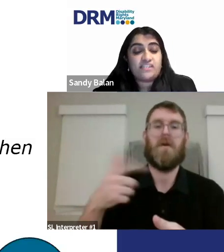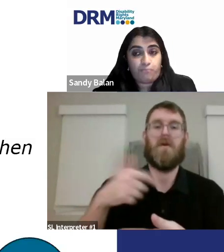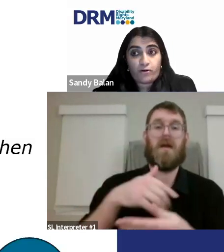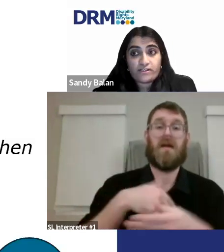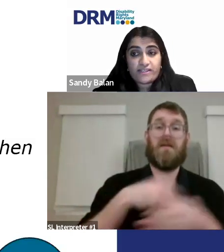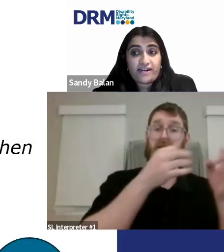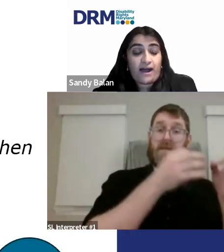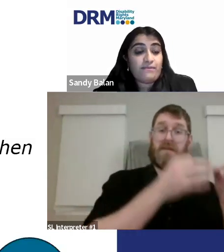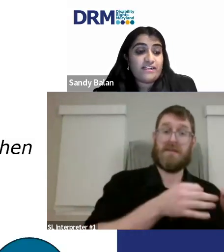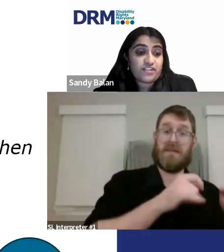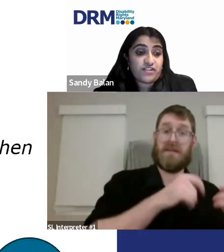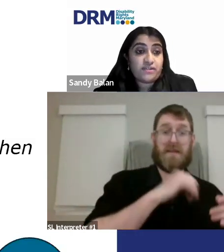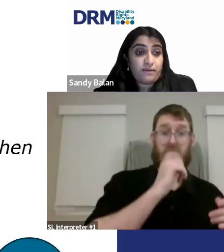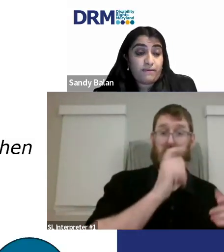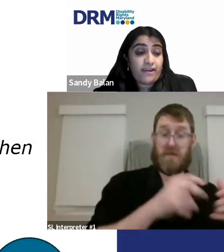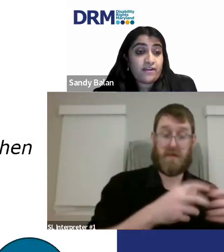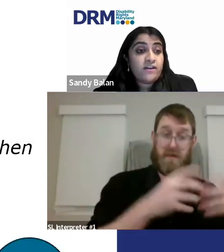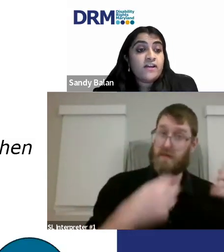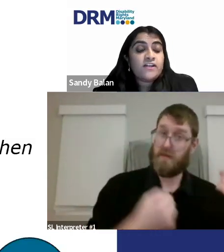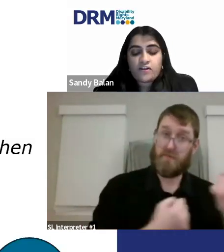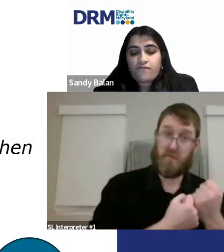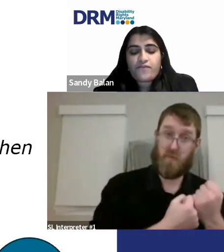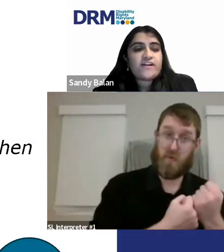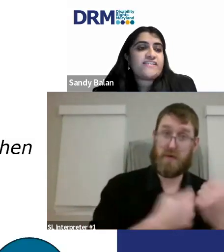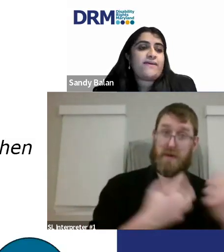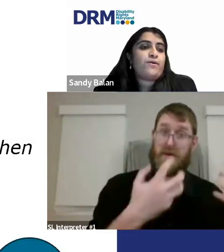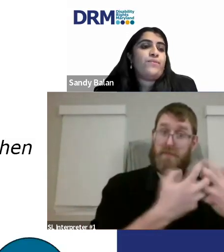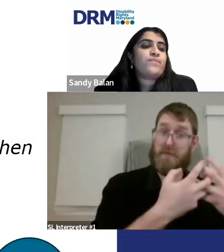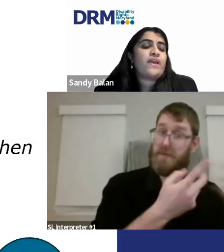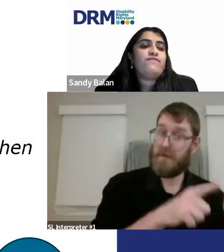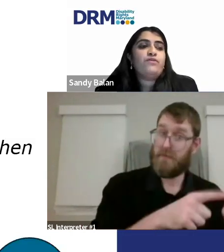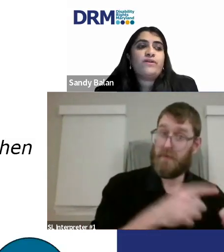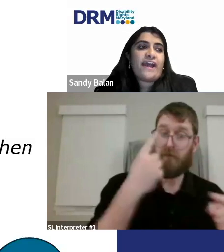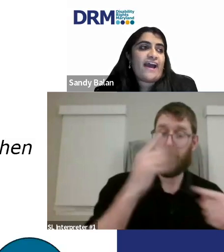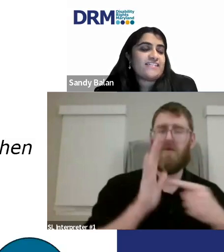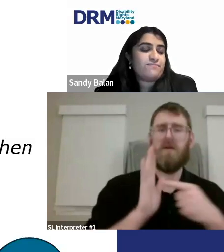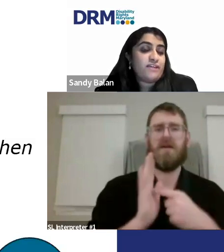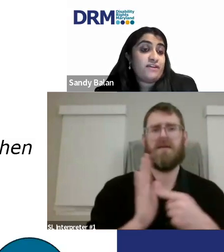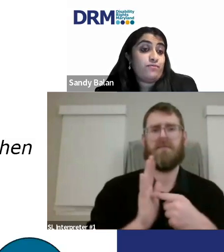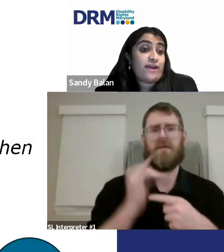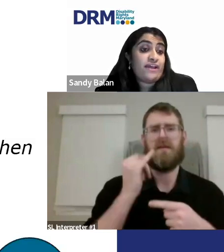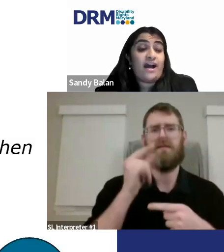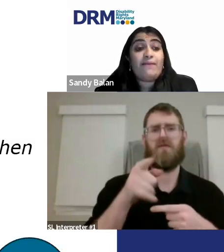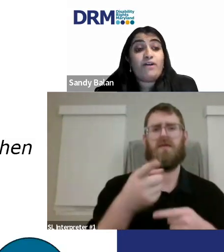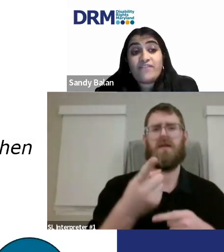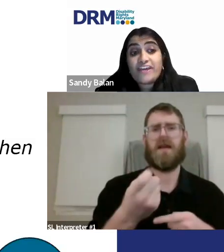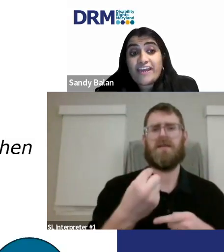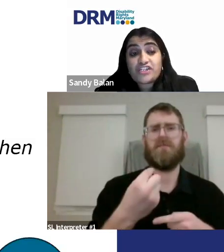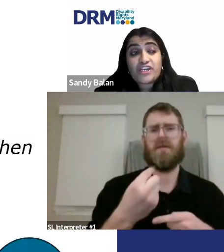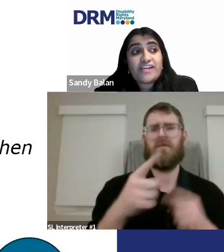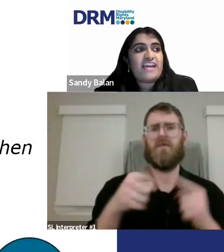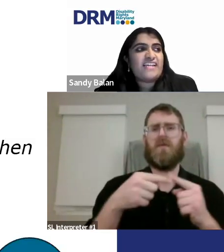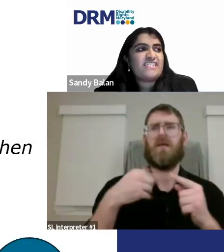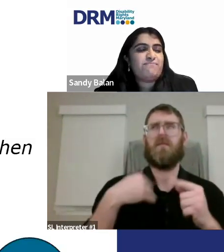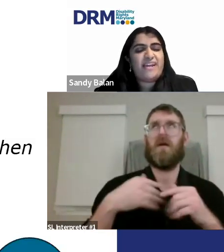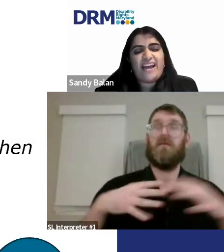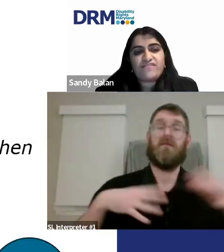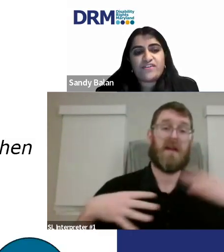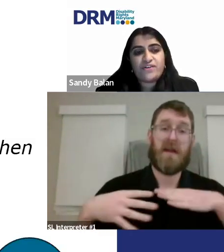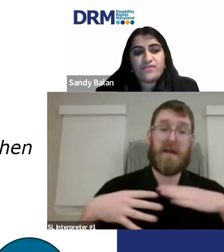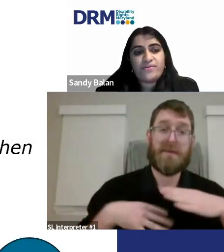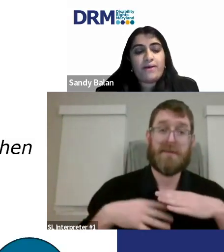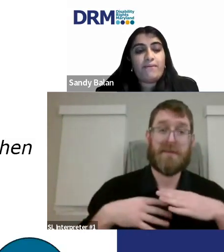require less supports and accommodations to be made. So for example, if you were to ask me when I'm on vacation,